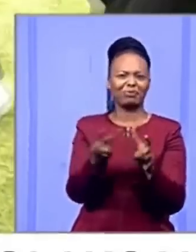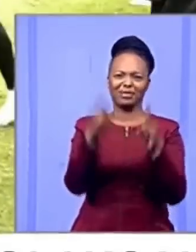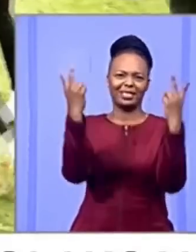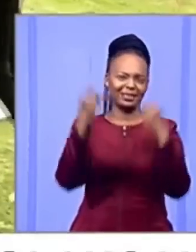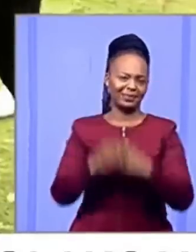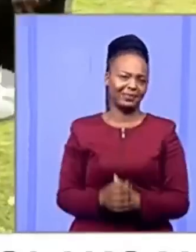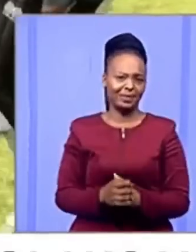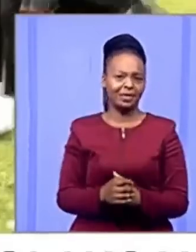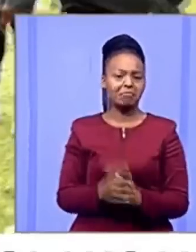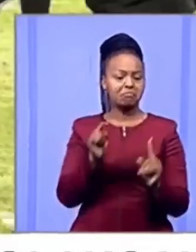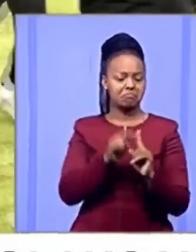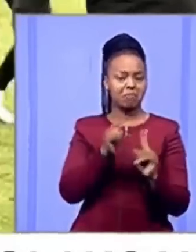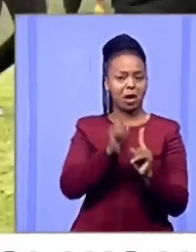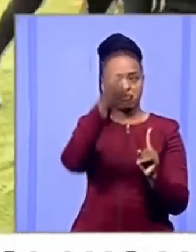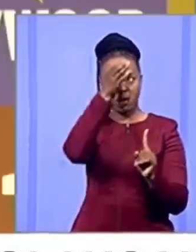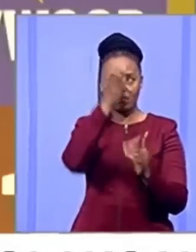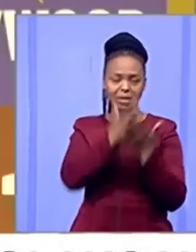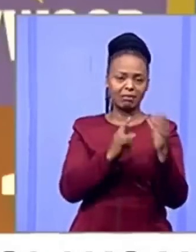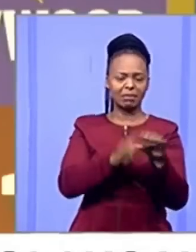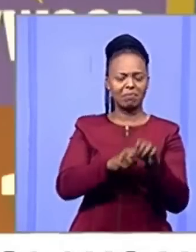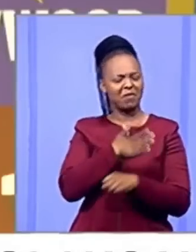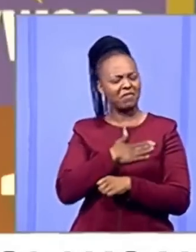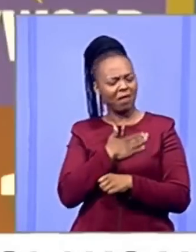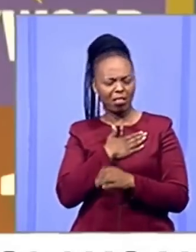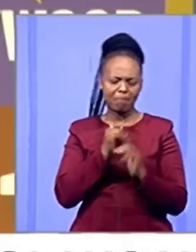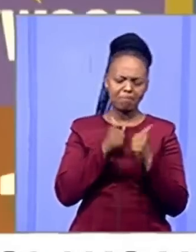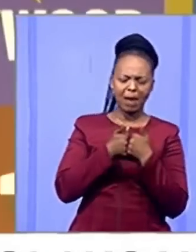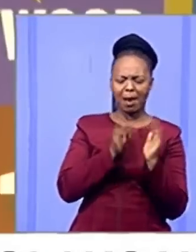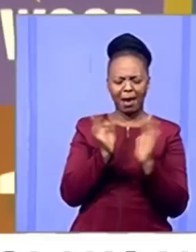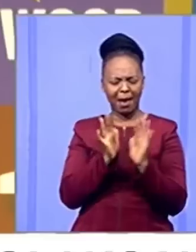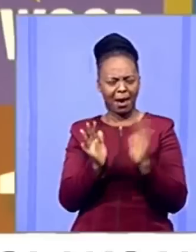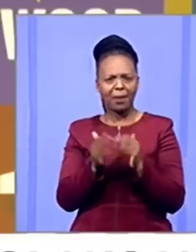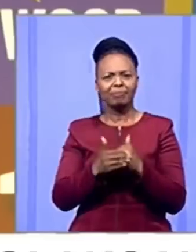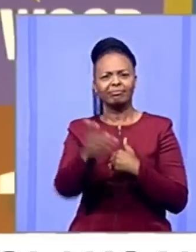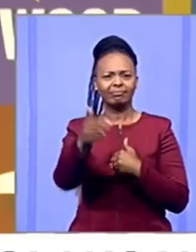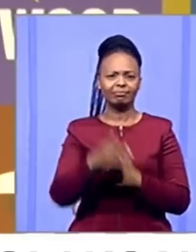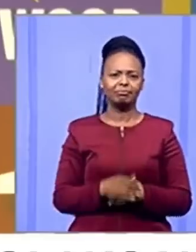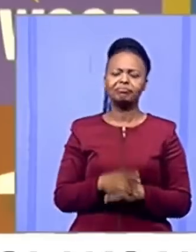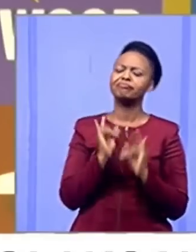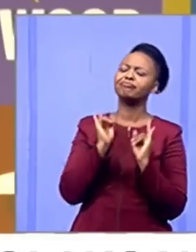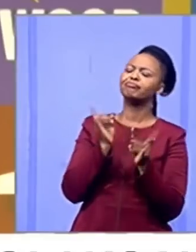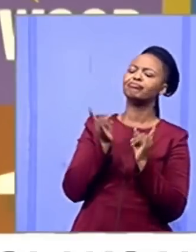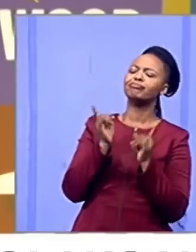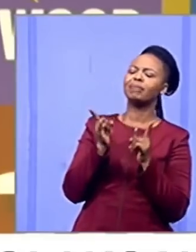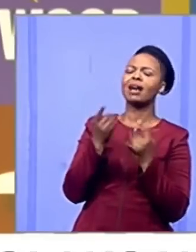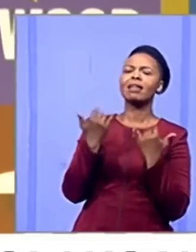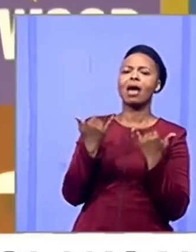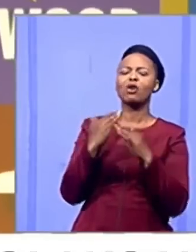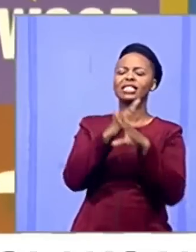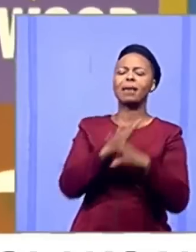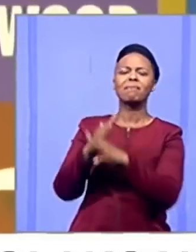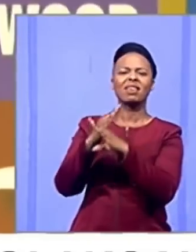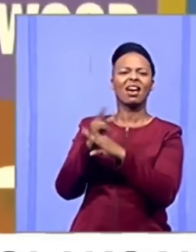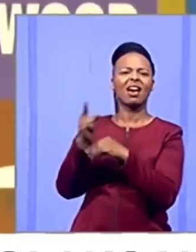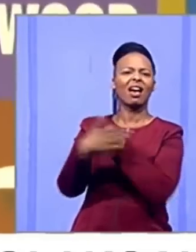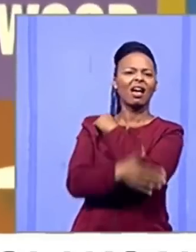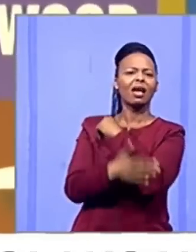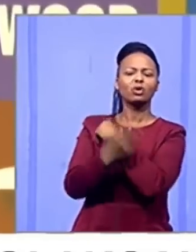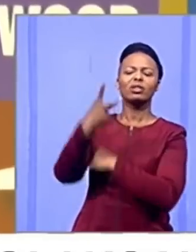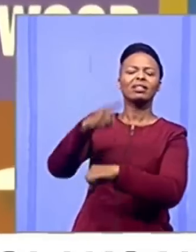ka papadi yeo e latelago. Fortunately, we managed to watch Zambia, I think, twice.